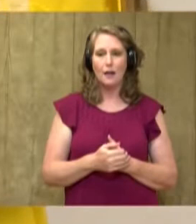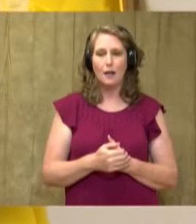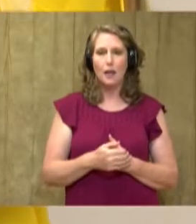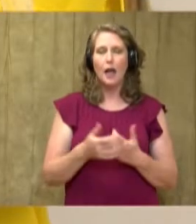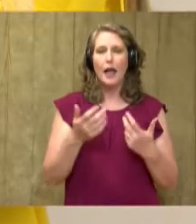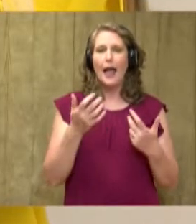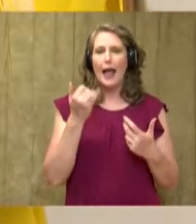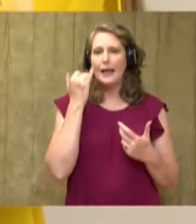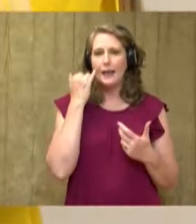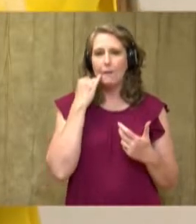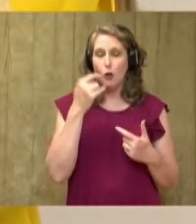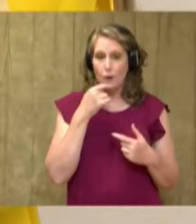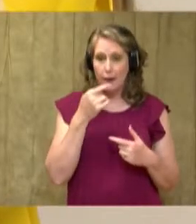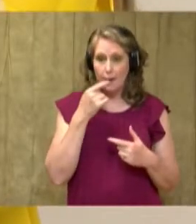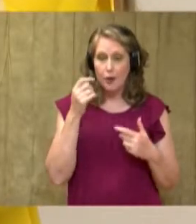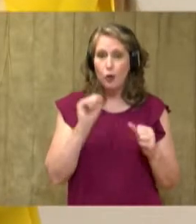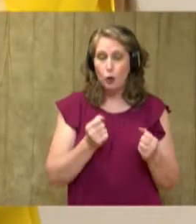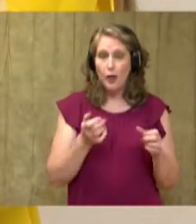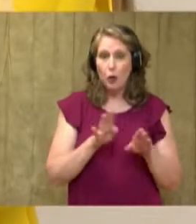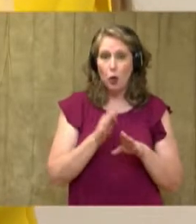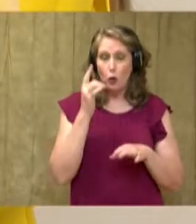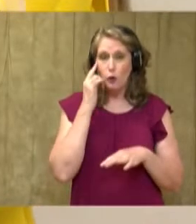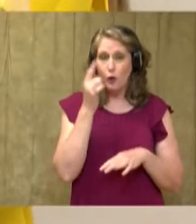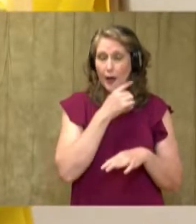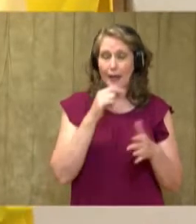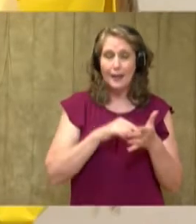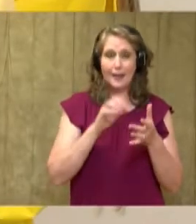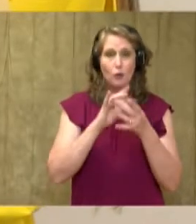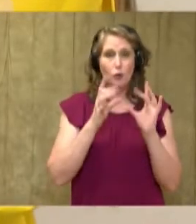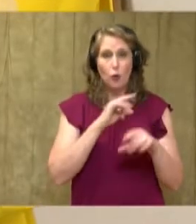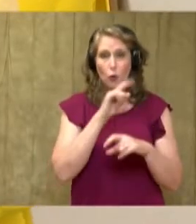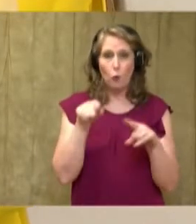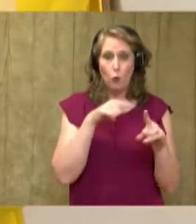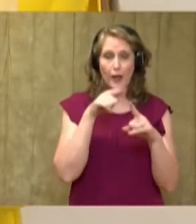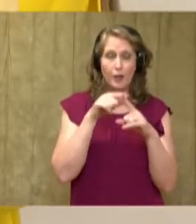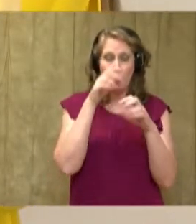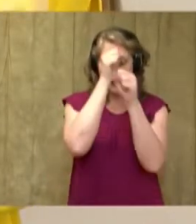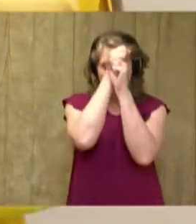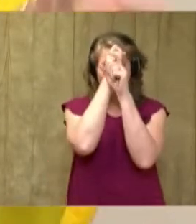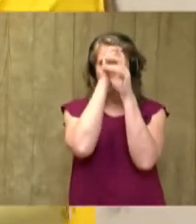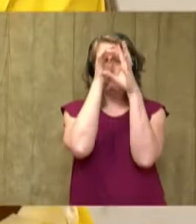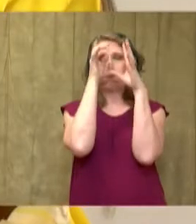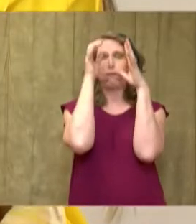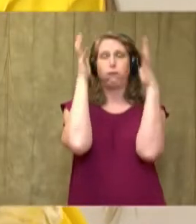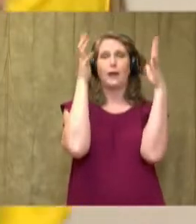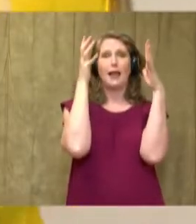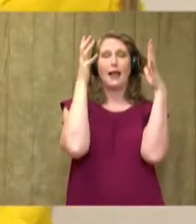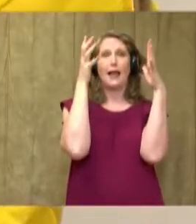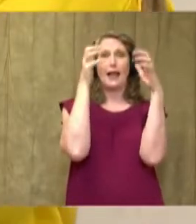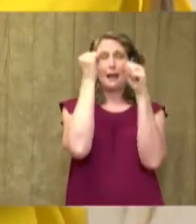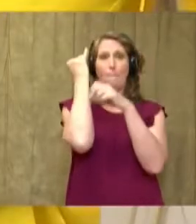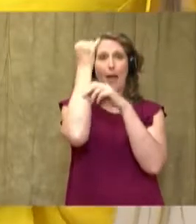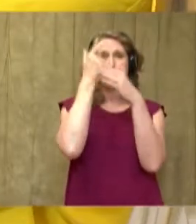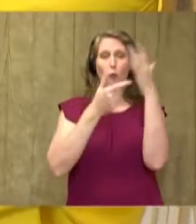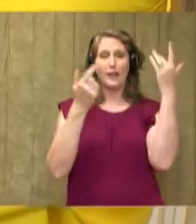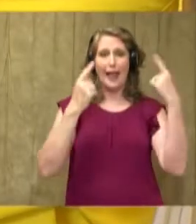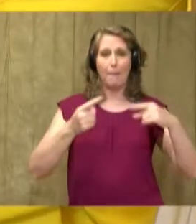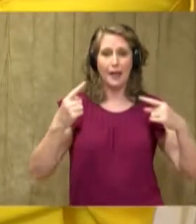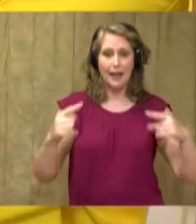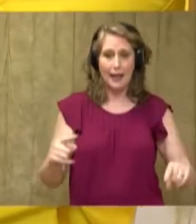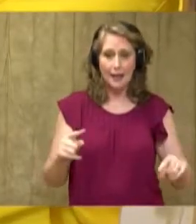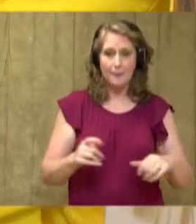your eyes because this is also another story where you could really do some like visualizing, okay? All